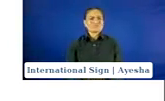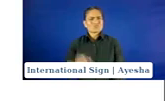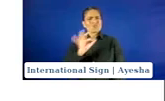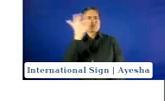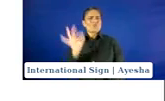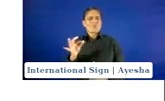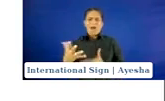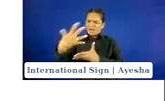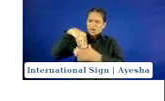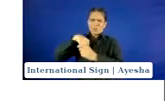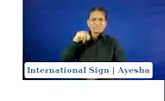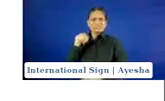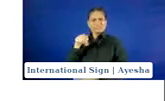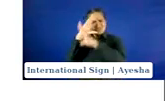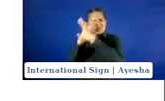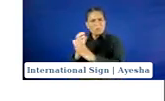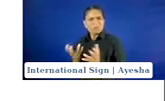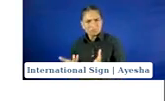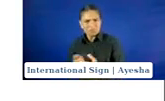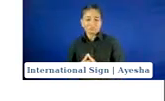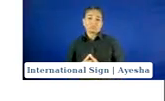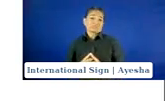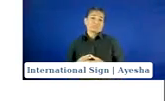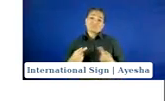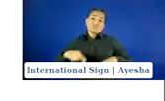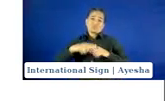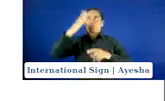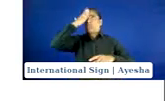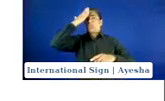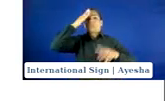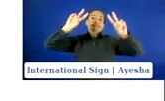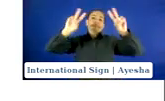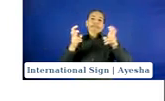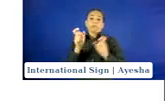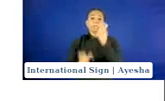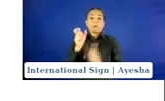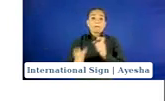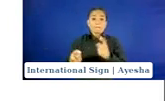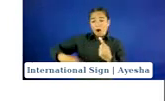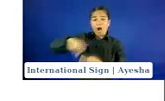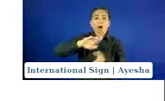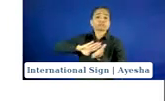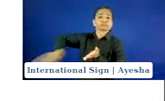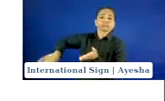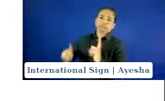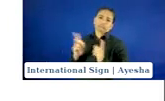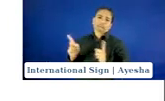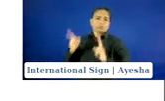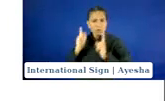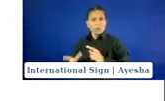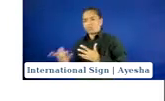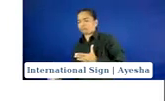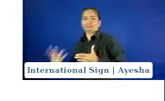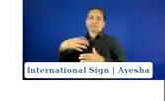central transformative promise of the 2030 Agenda for Sustainable Development. It represents the